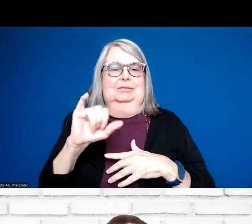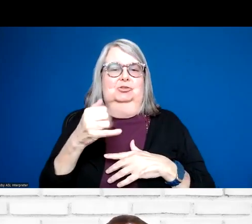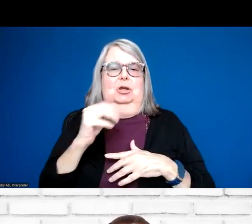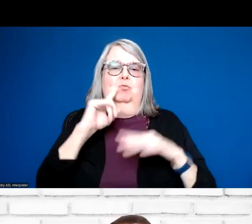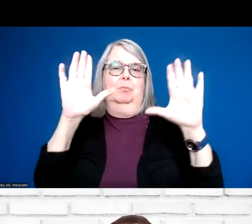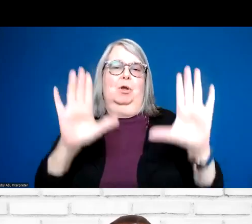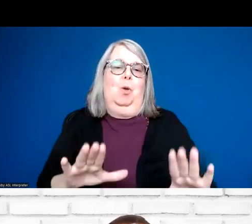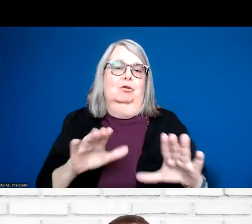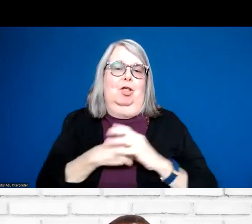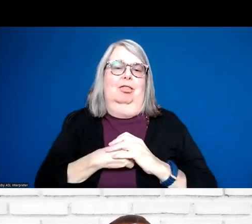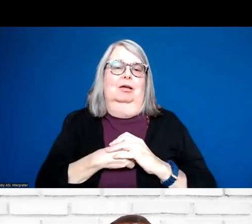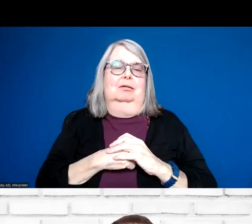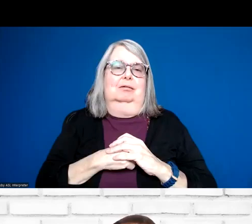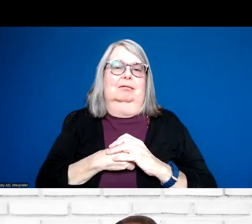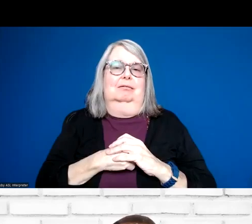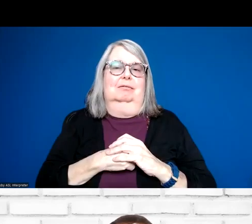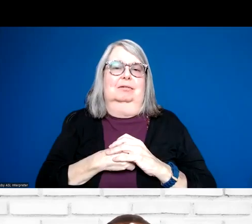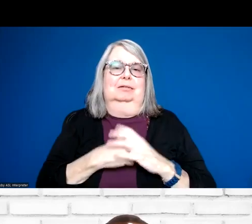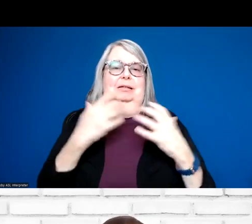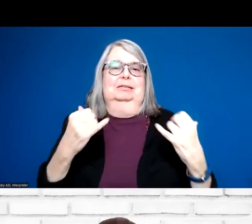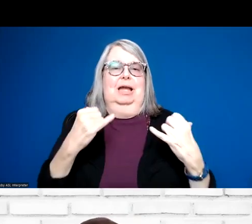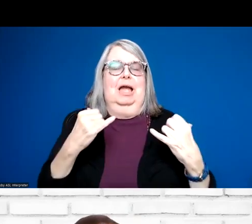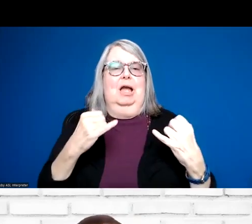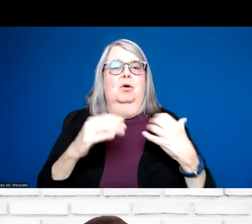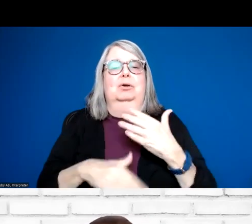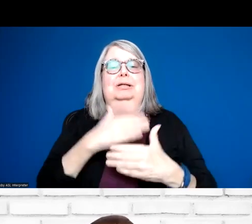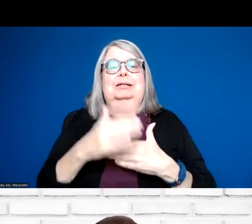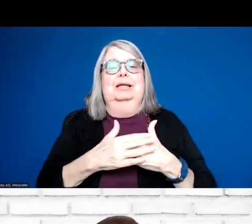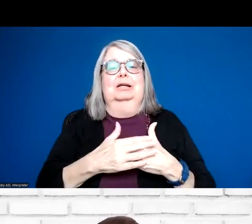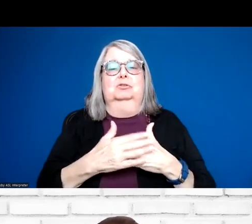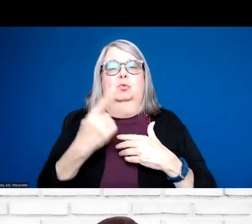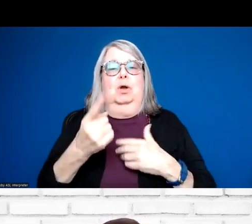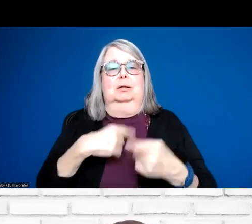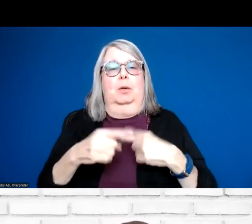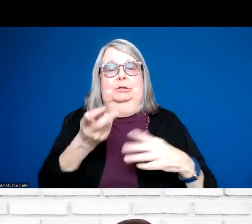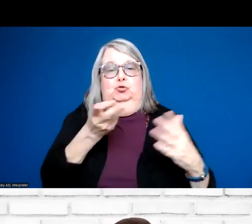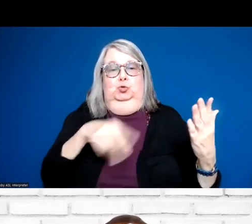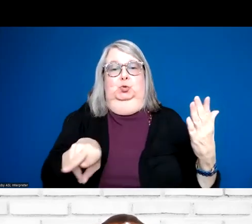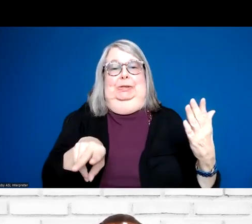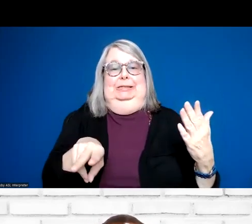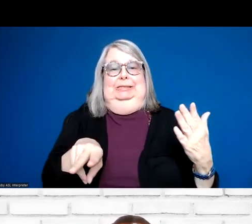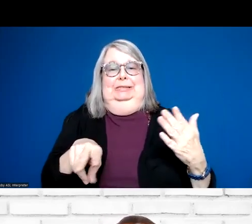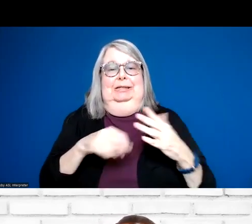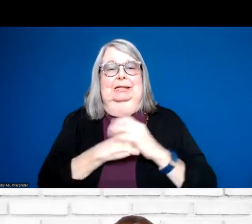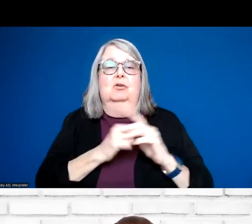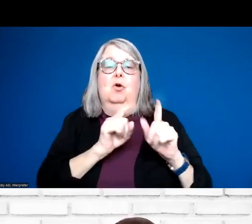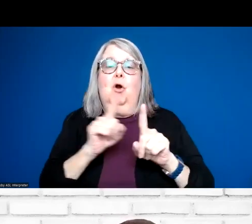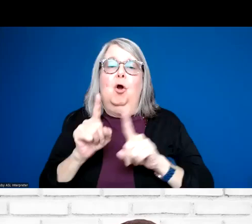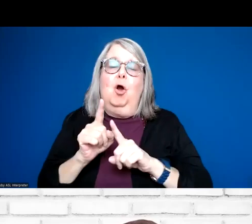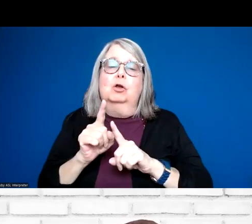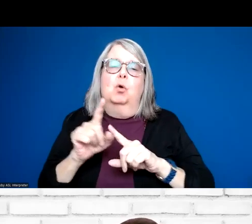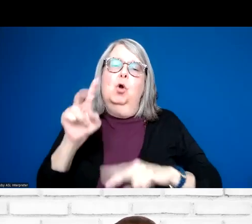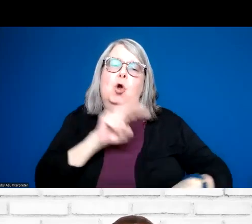wonderful. Let's go to also the next one coming up in 2 weeks is also taking a look